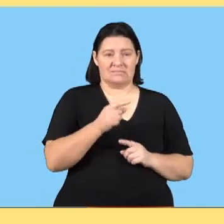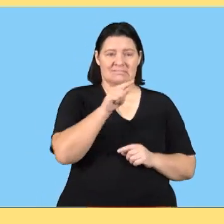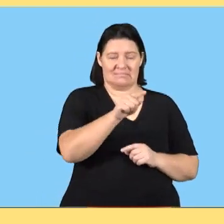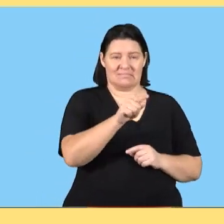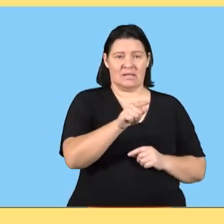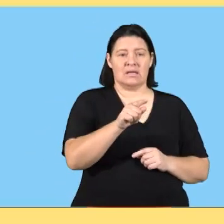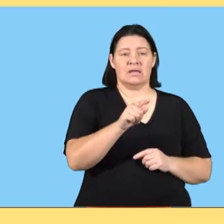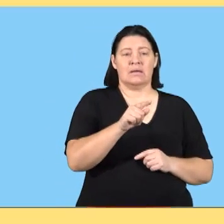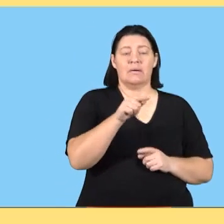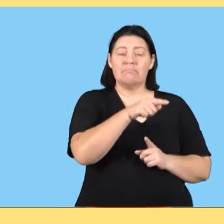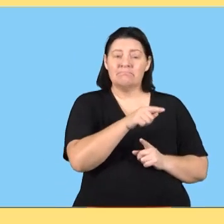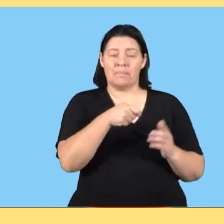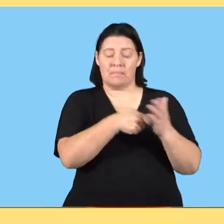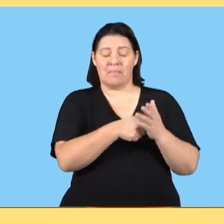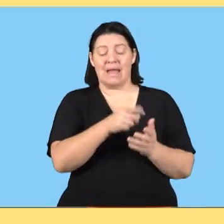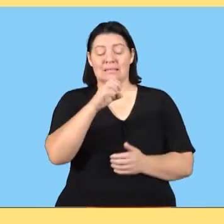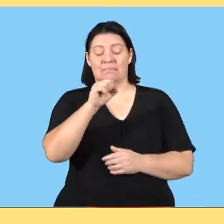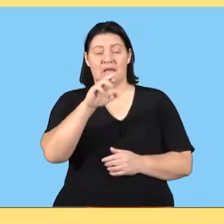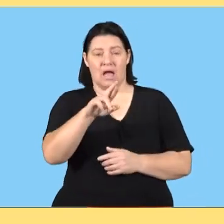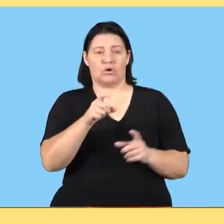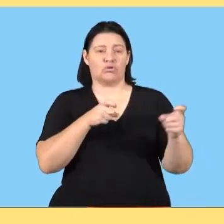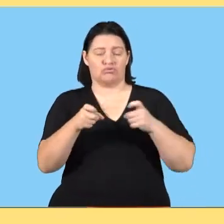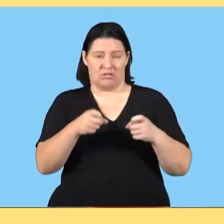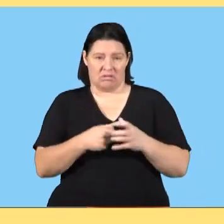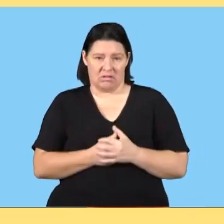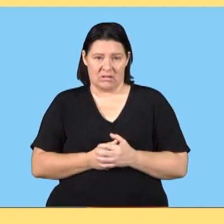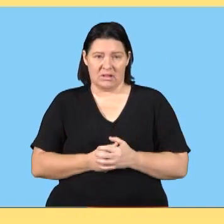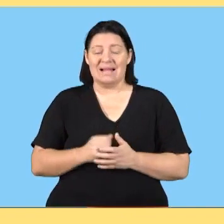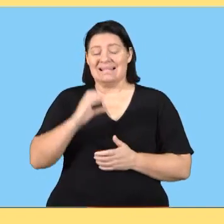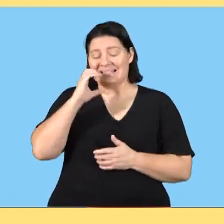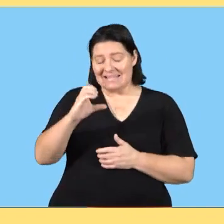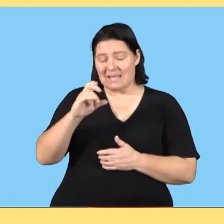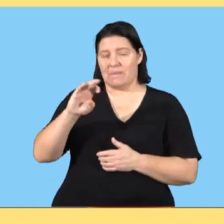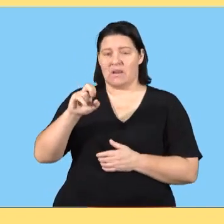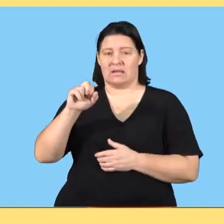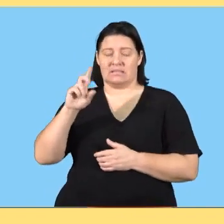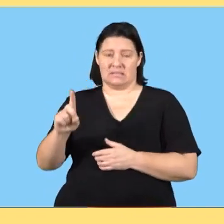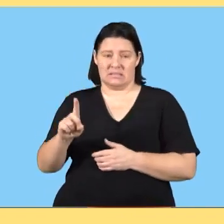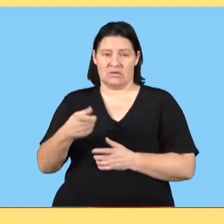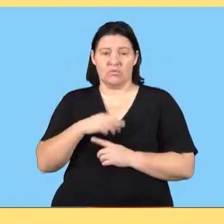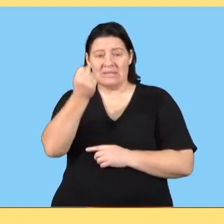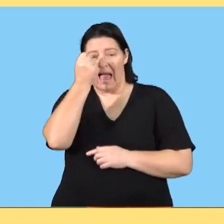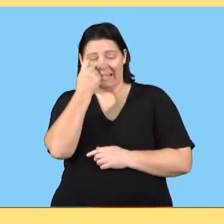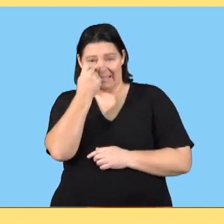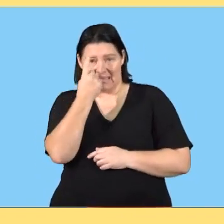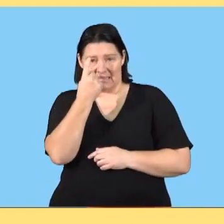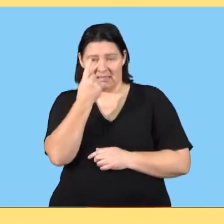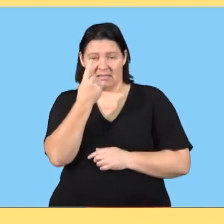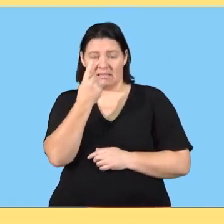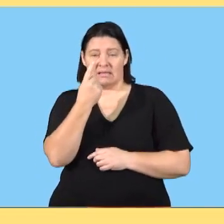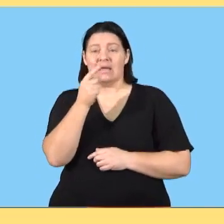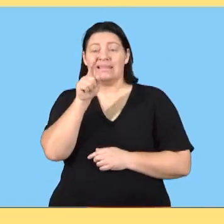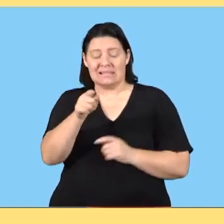it is going to affect my debtor's control. The moment I have a bad debt, I have to understand that bad